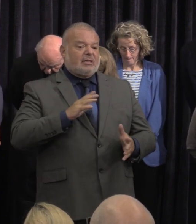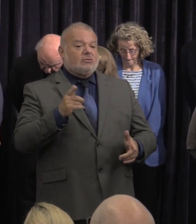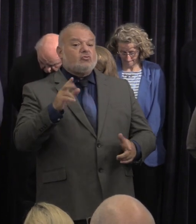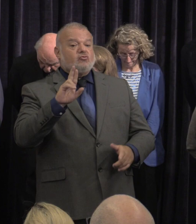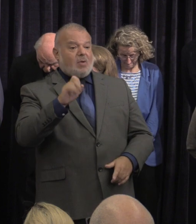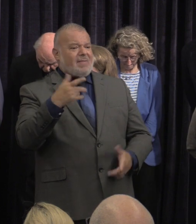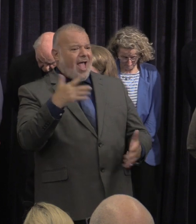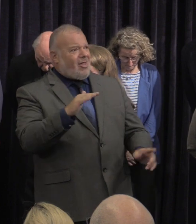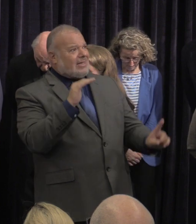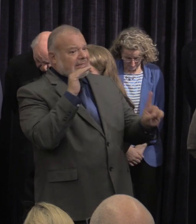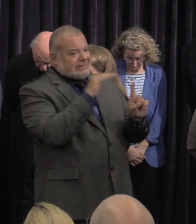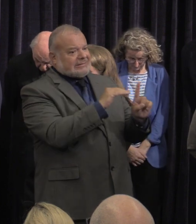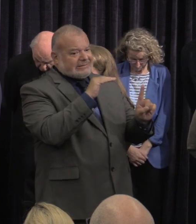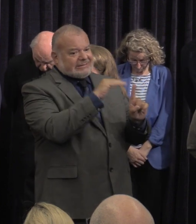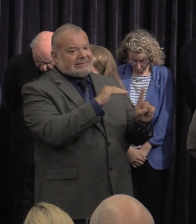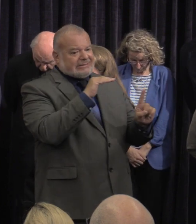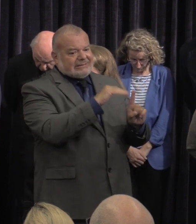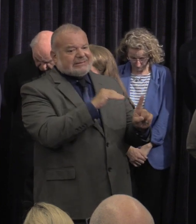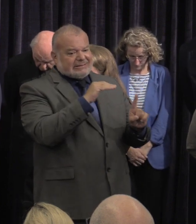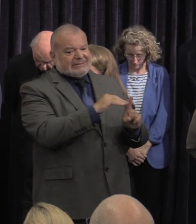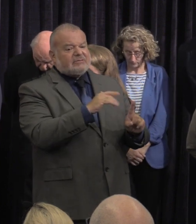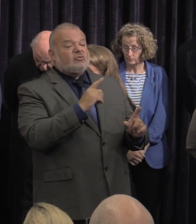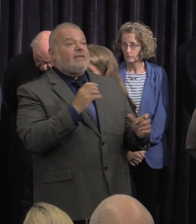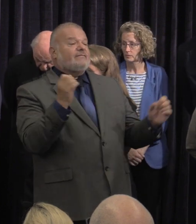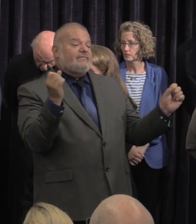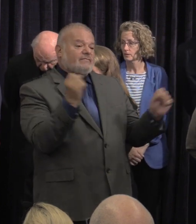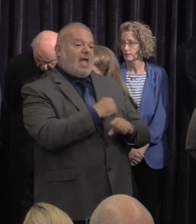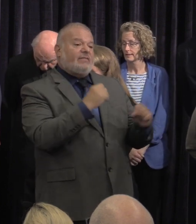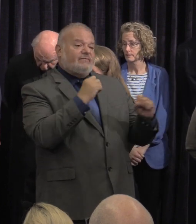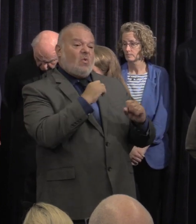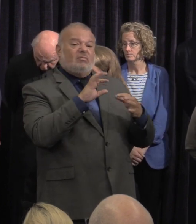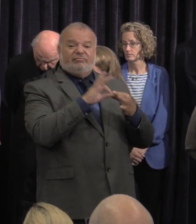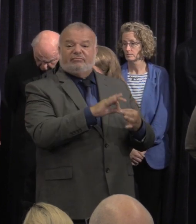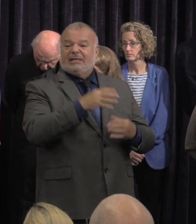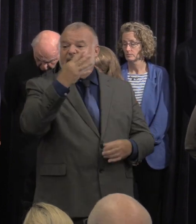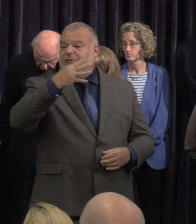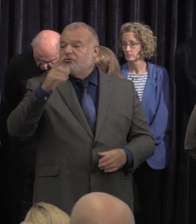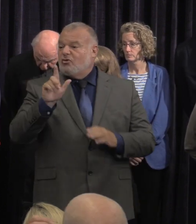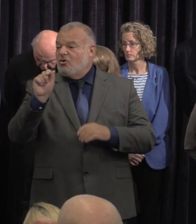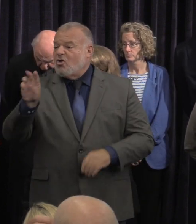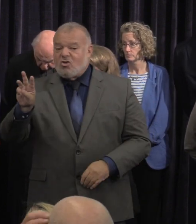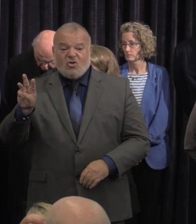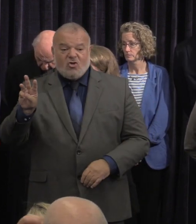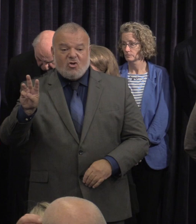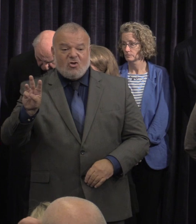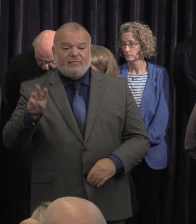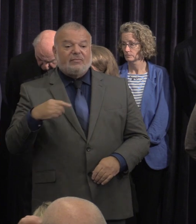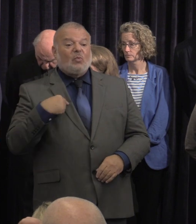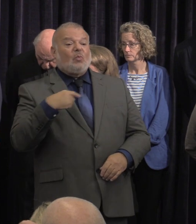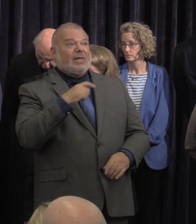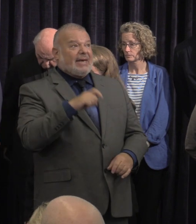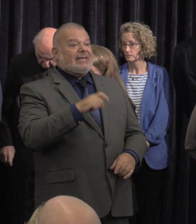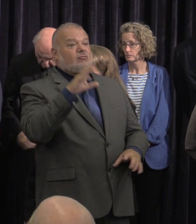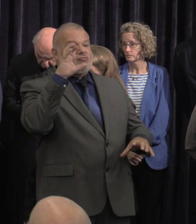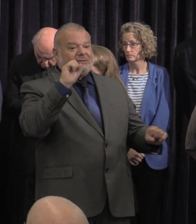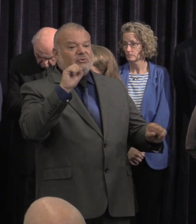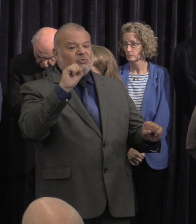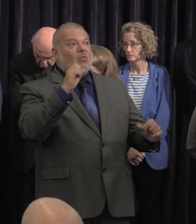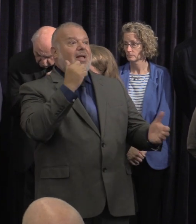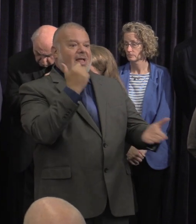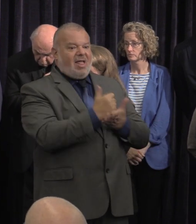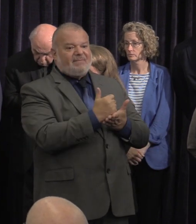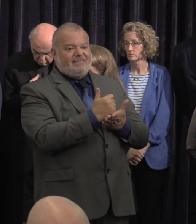on immigration reform, we do need action from the federal government and the federal administration in terms of expediting